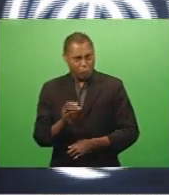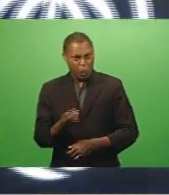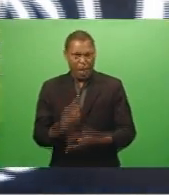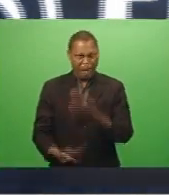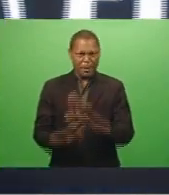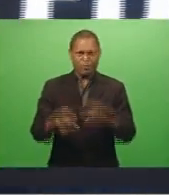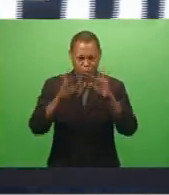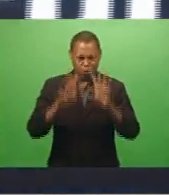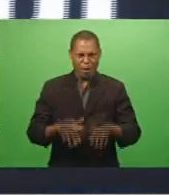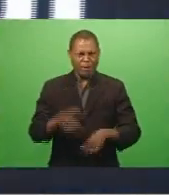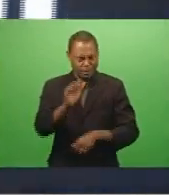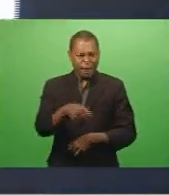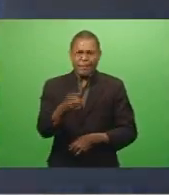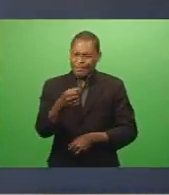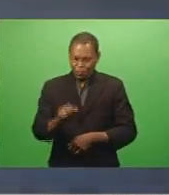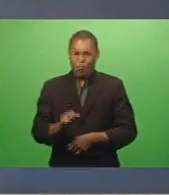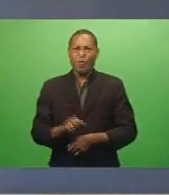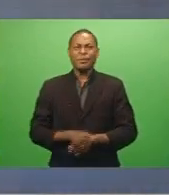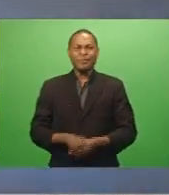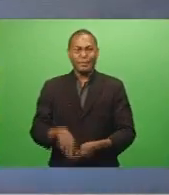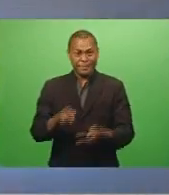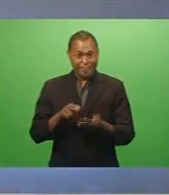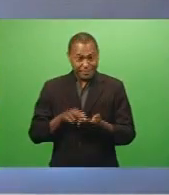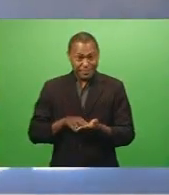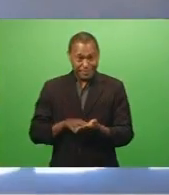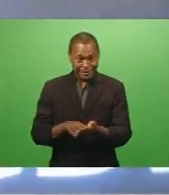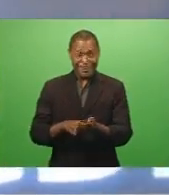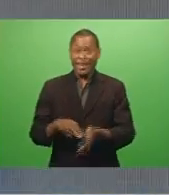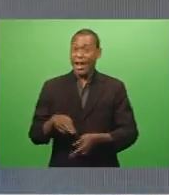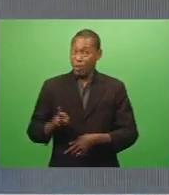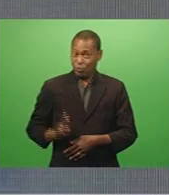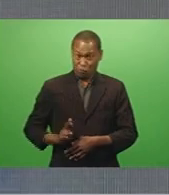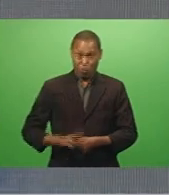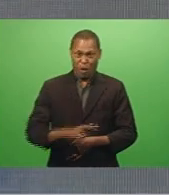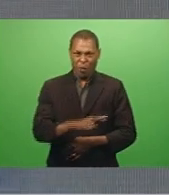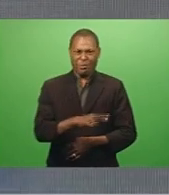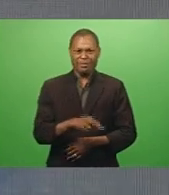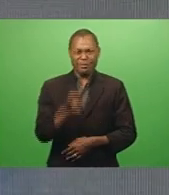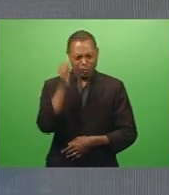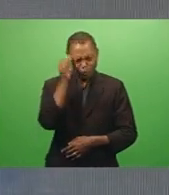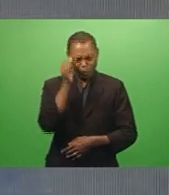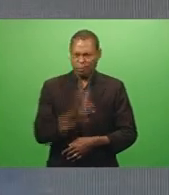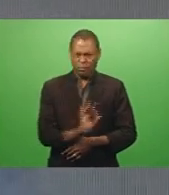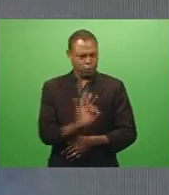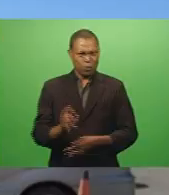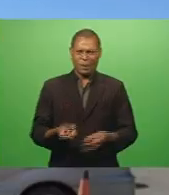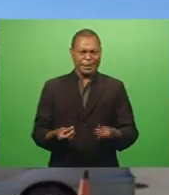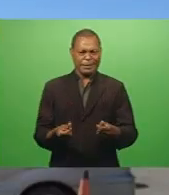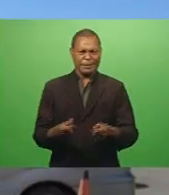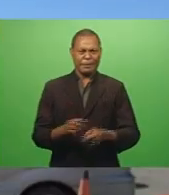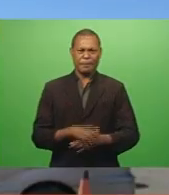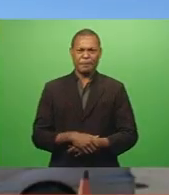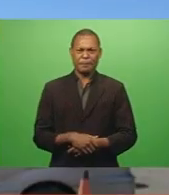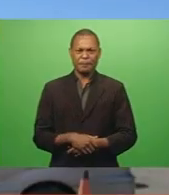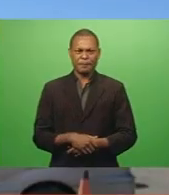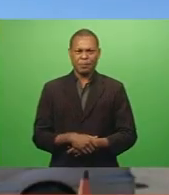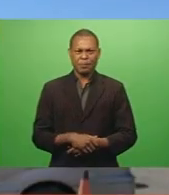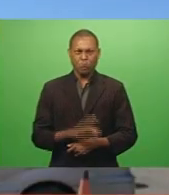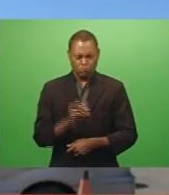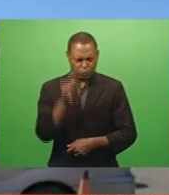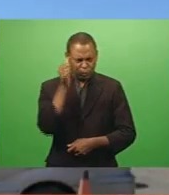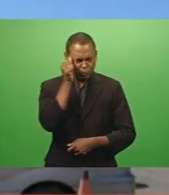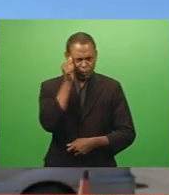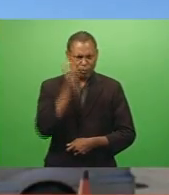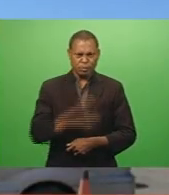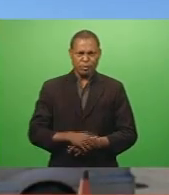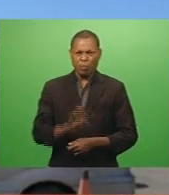Rewa knows trying to take the coveted trophy away from Nandi is not going to be easy. And we know they'll come